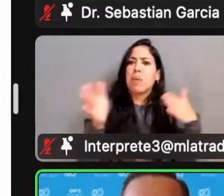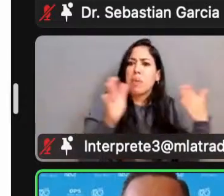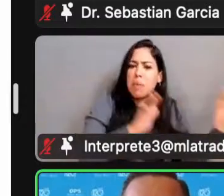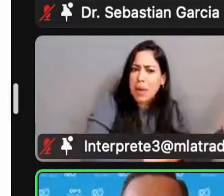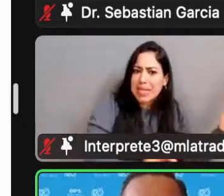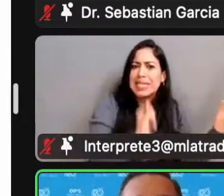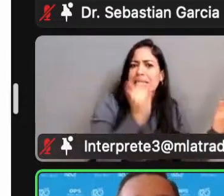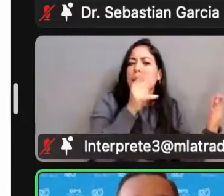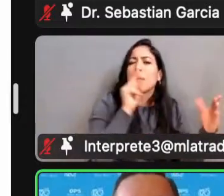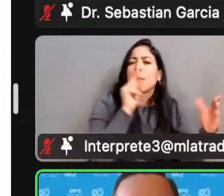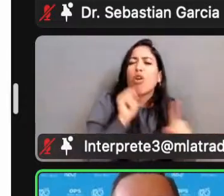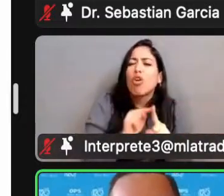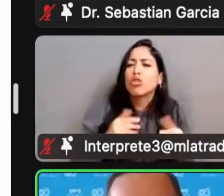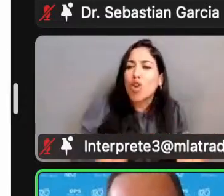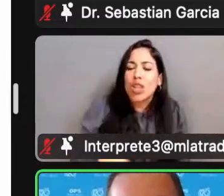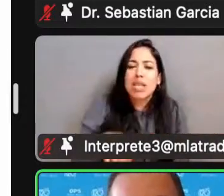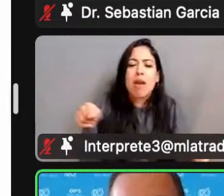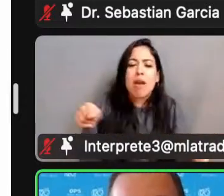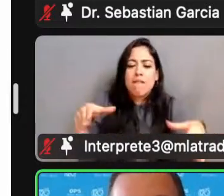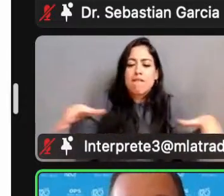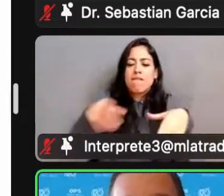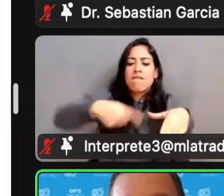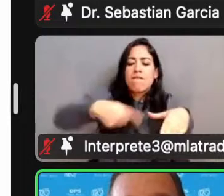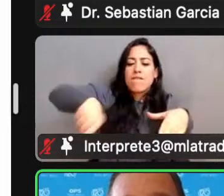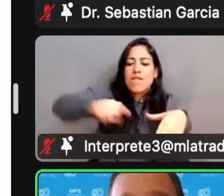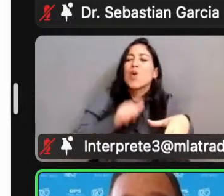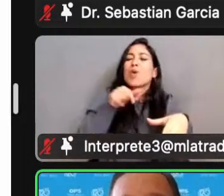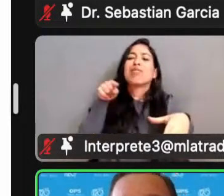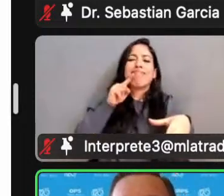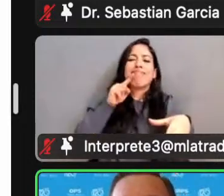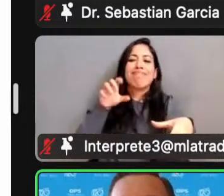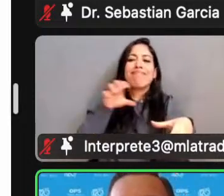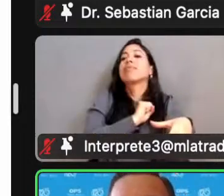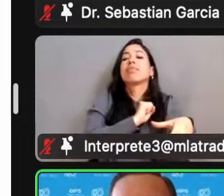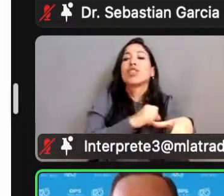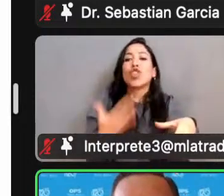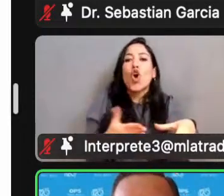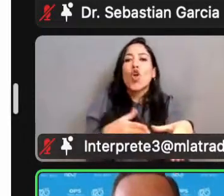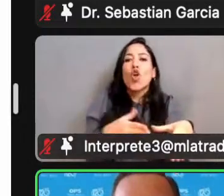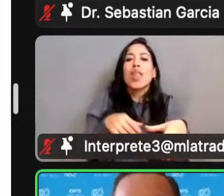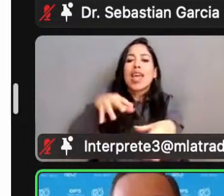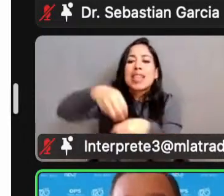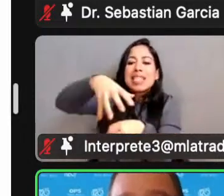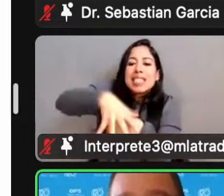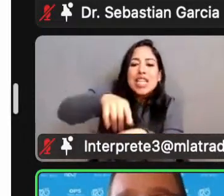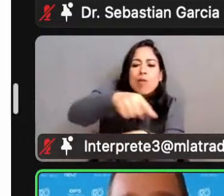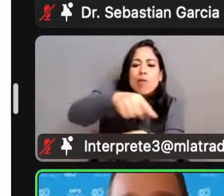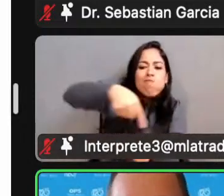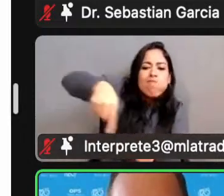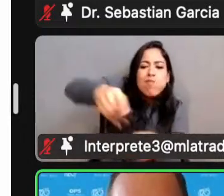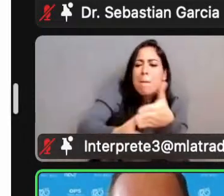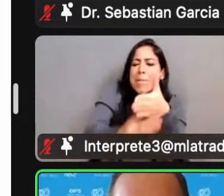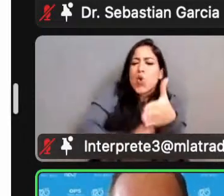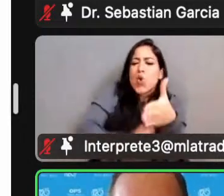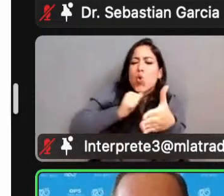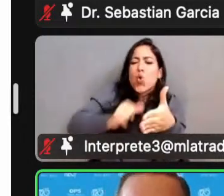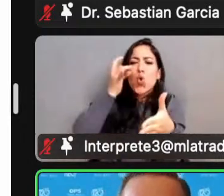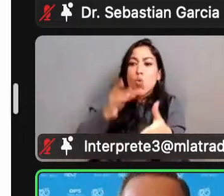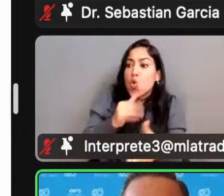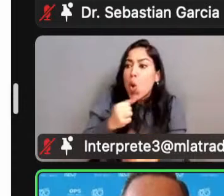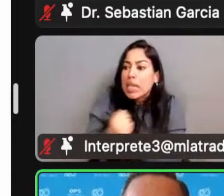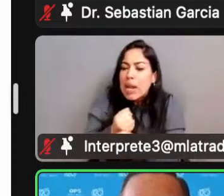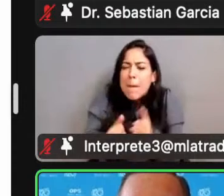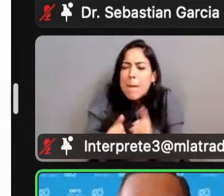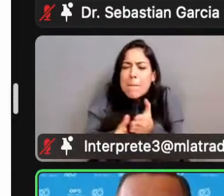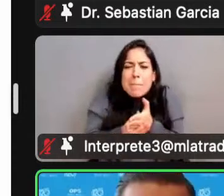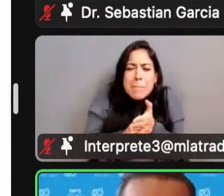excess mortality is concentrated unproportionately in the quintile of districts with the least economic